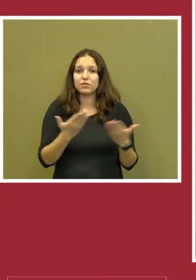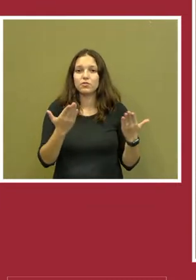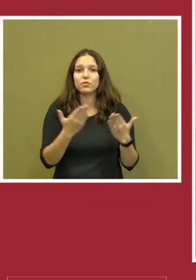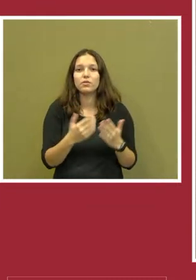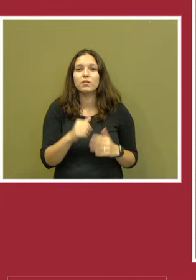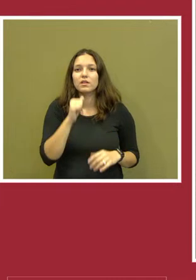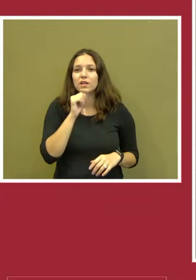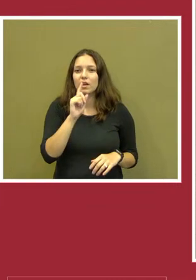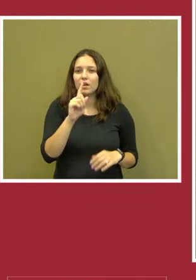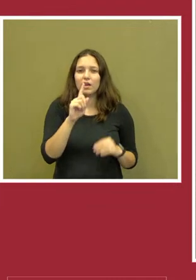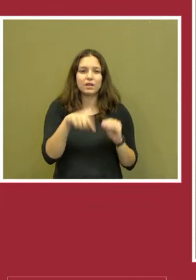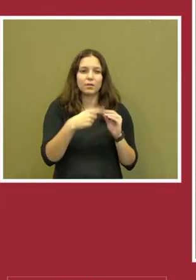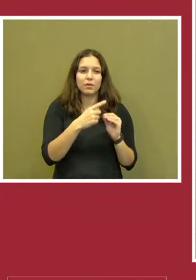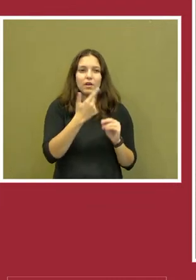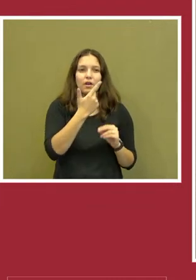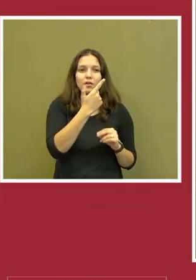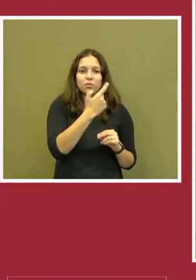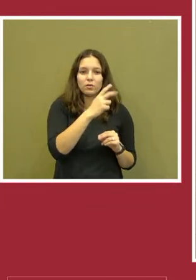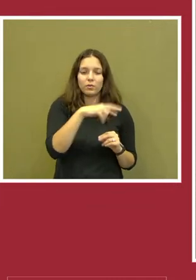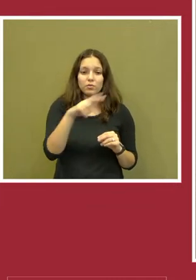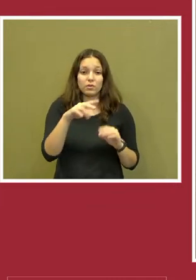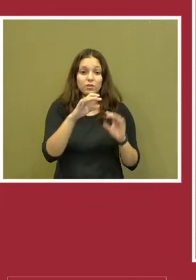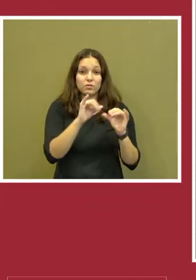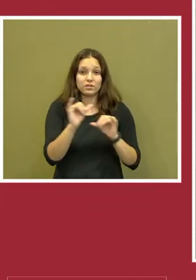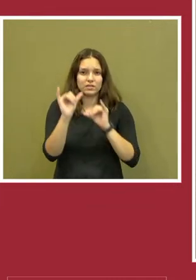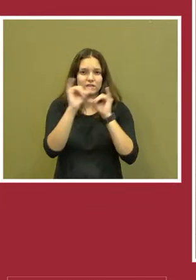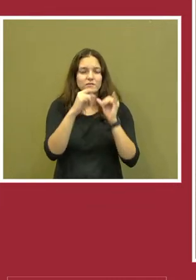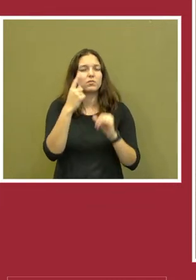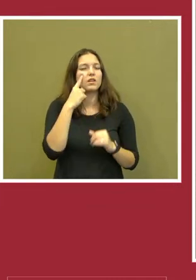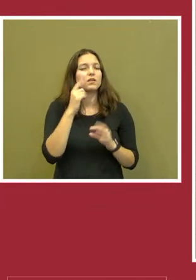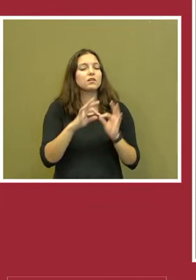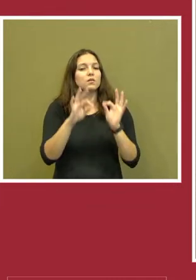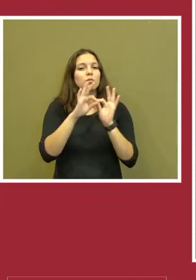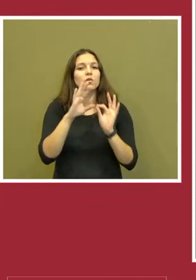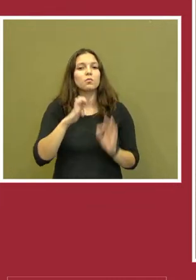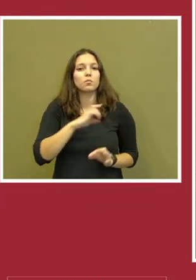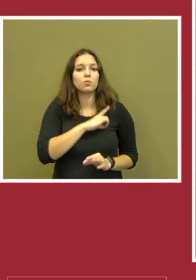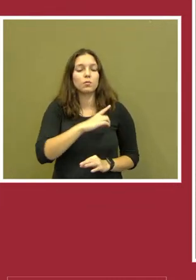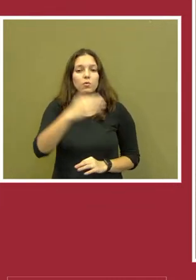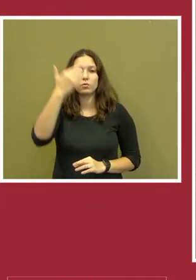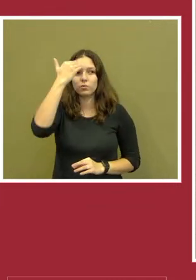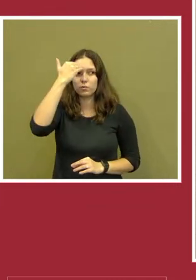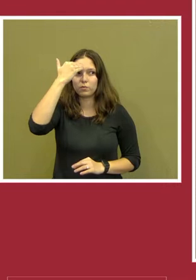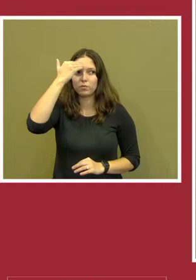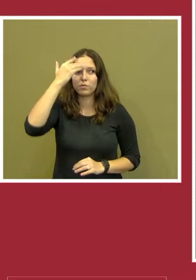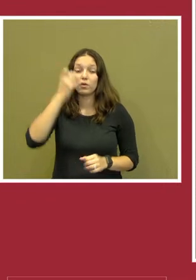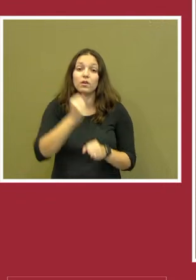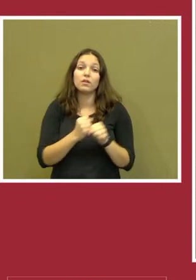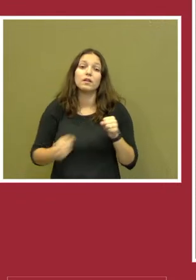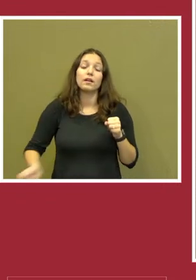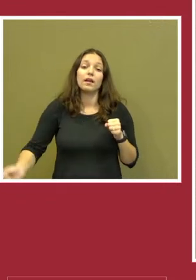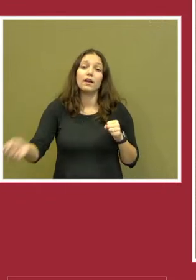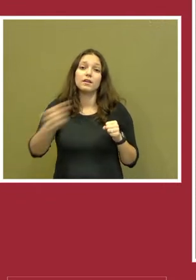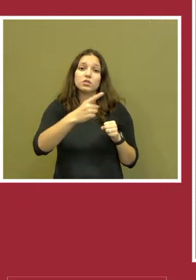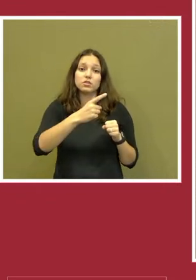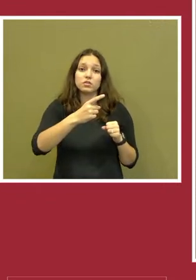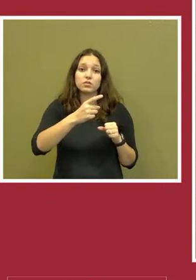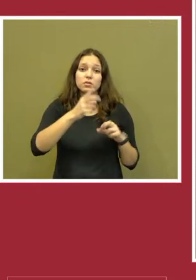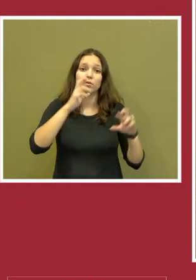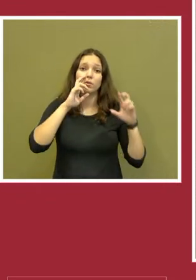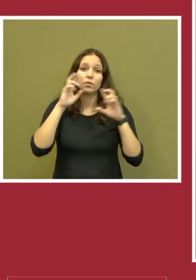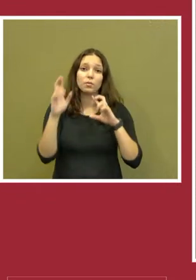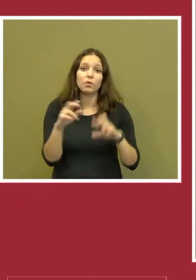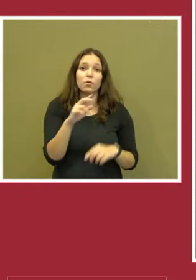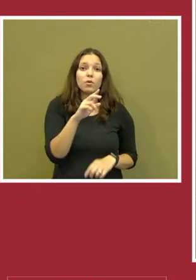the 21-22 standards, but I thought it would be important for the board to know that next year when we report on